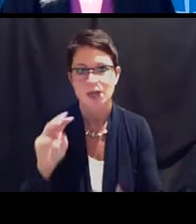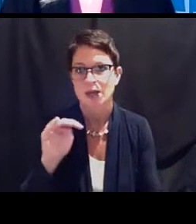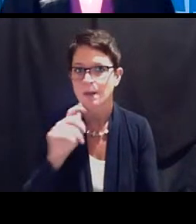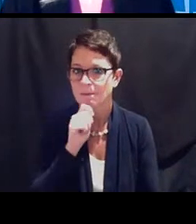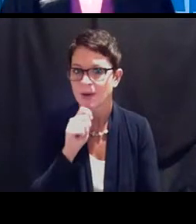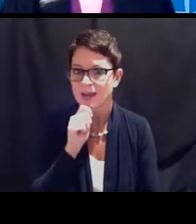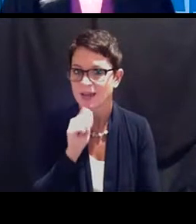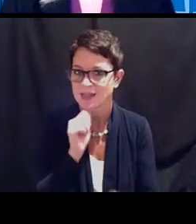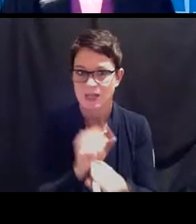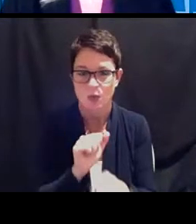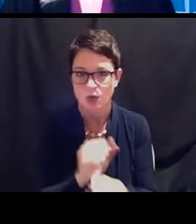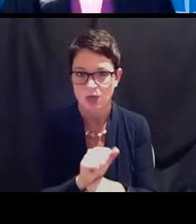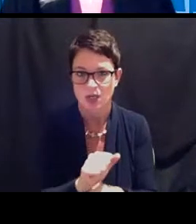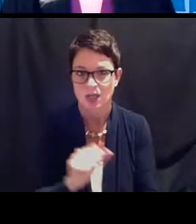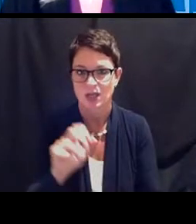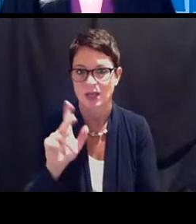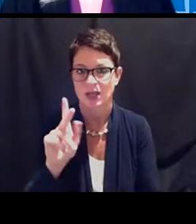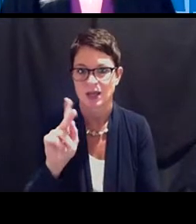Kenneth Butner,